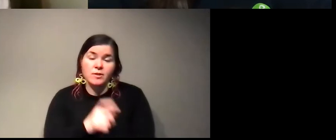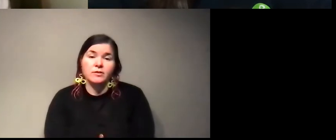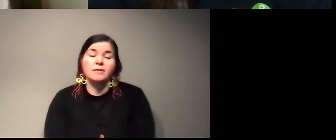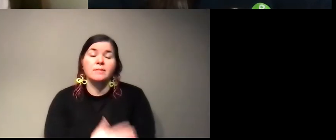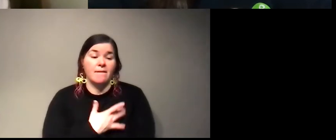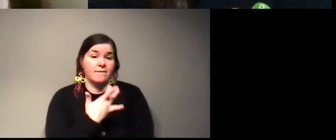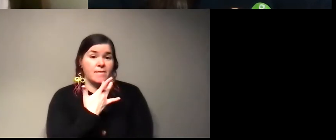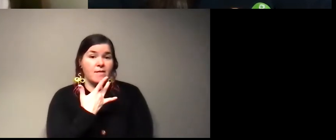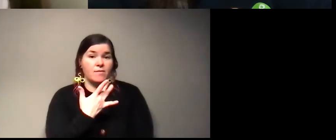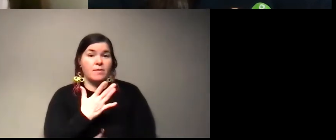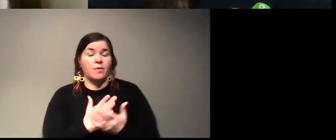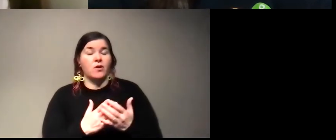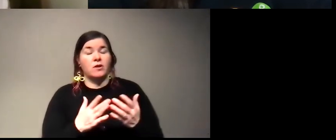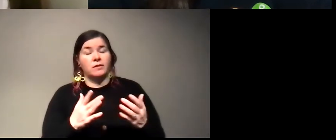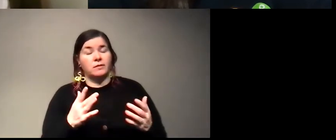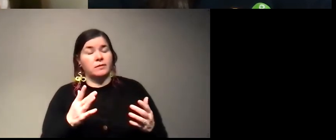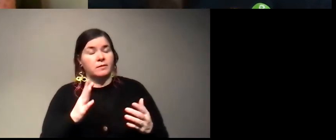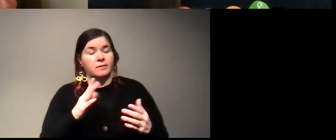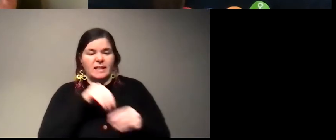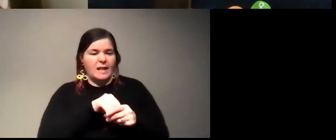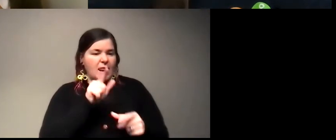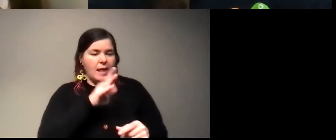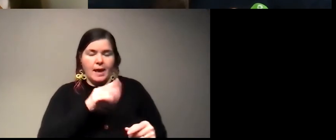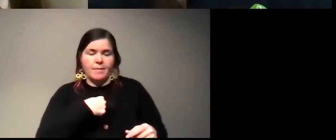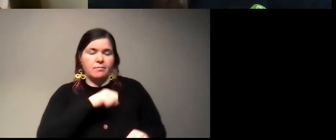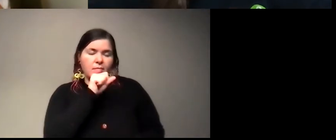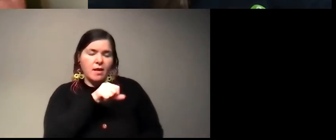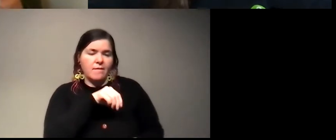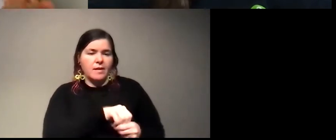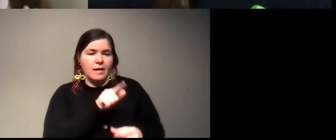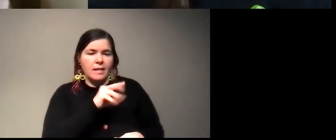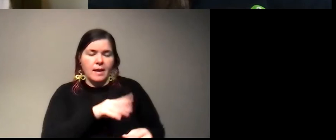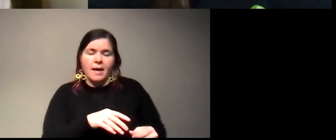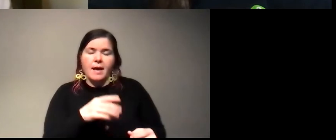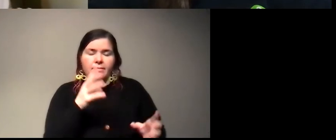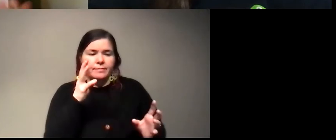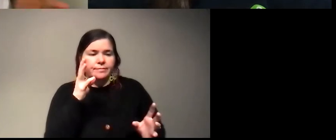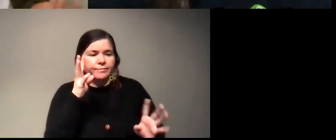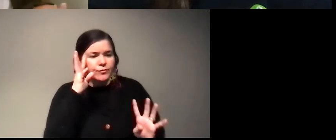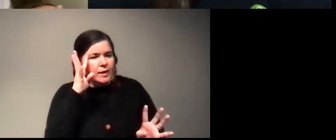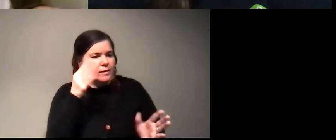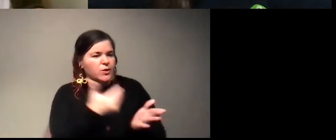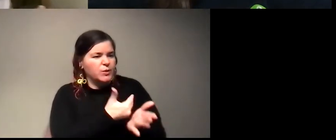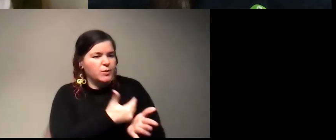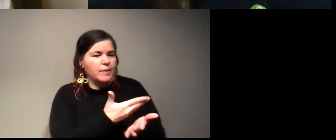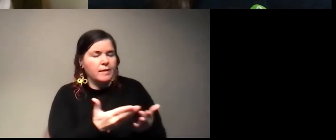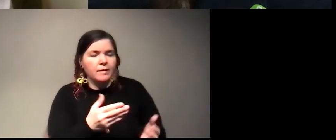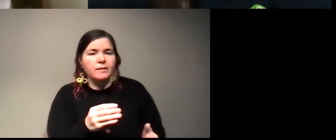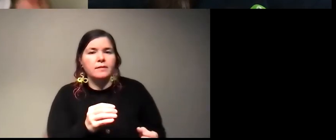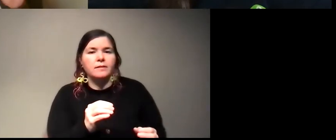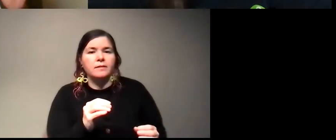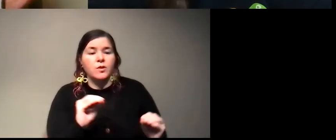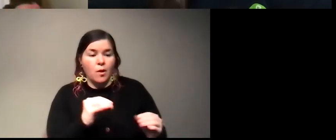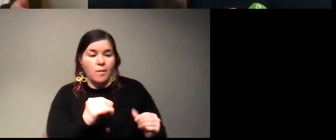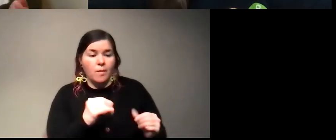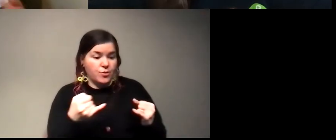my favorite thing is wholeheartedly being in the lab. So I like being in the lab and creating something new. So no one's ever done thread spray